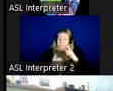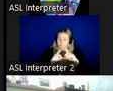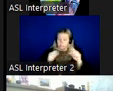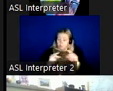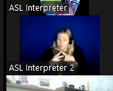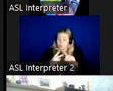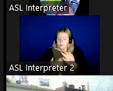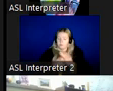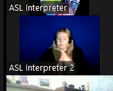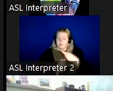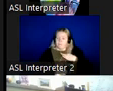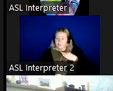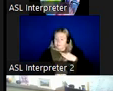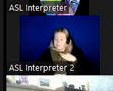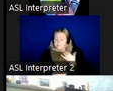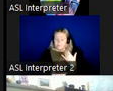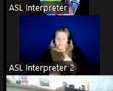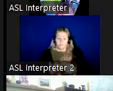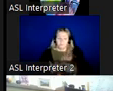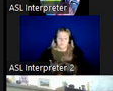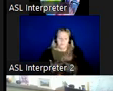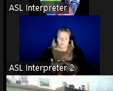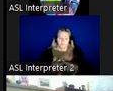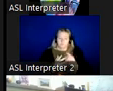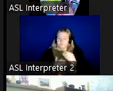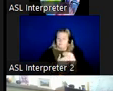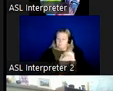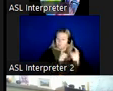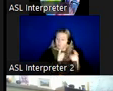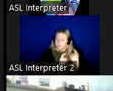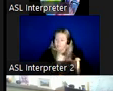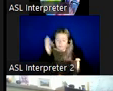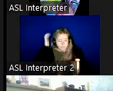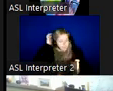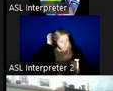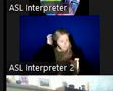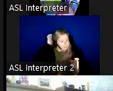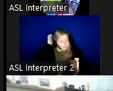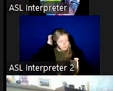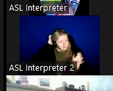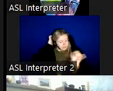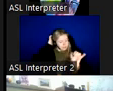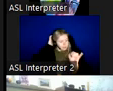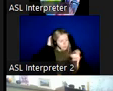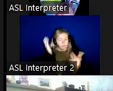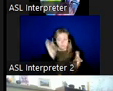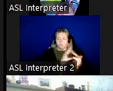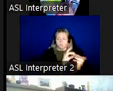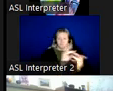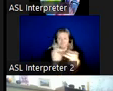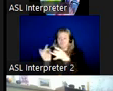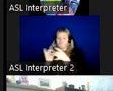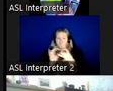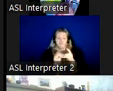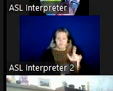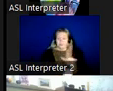your local library. You can make a donation. And just spreading the word of libraries is such a great thing.